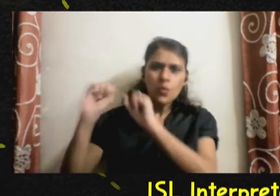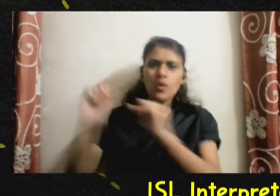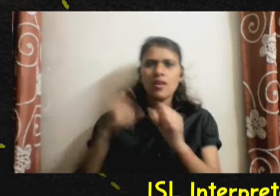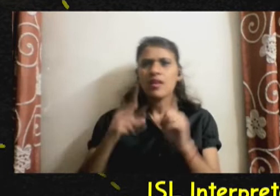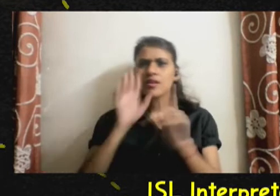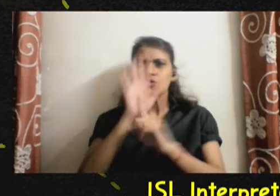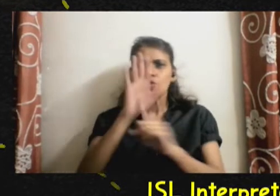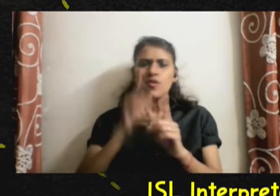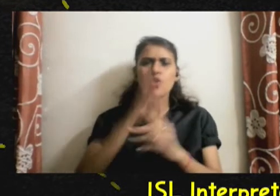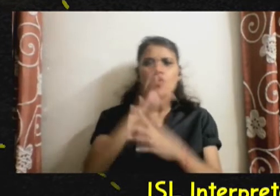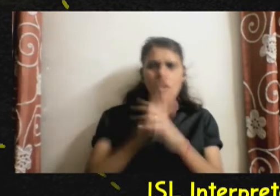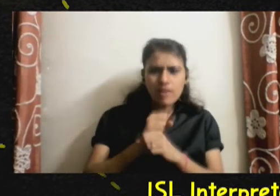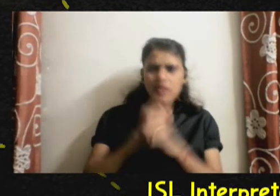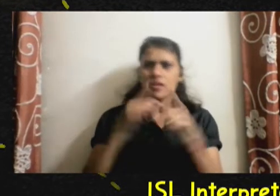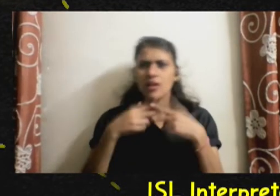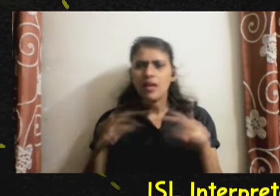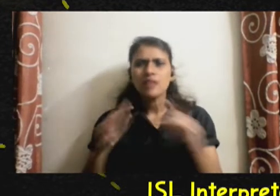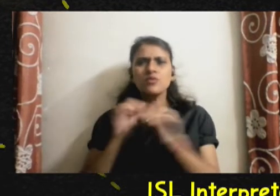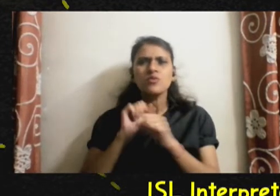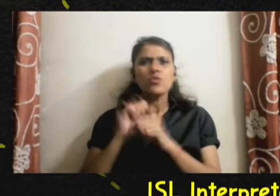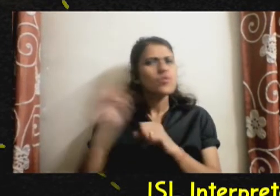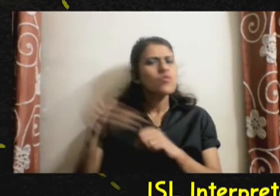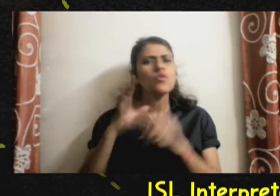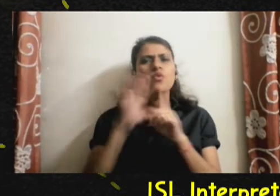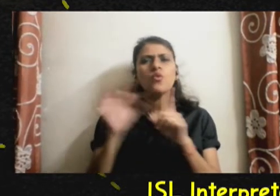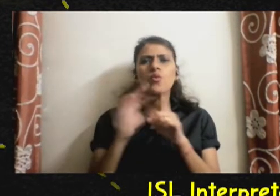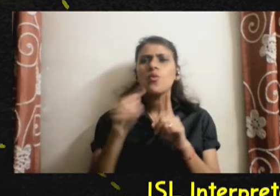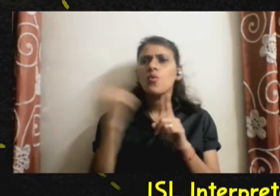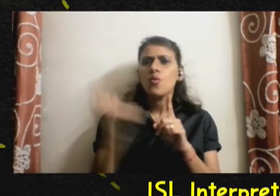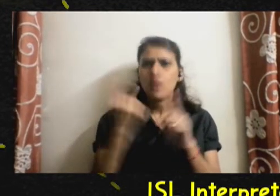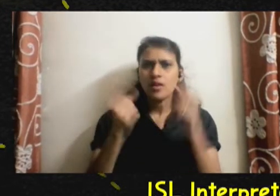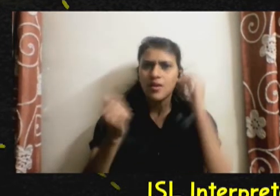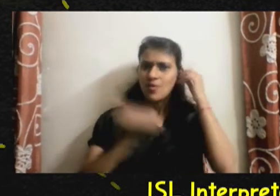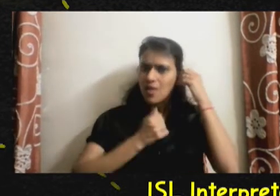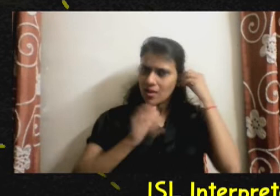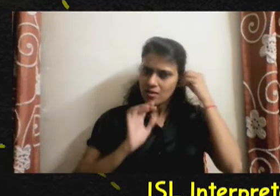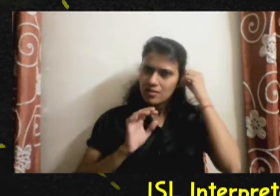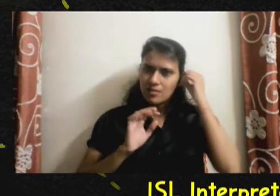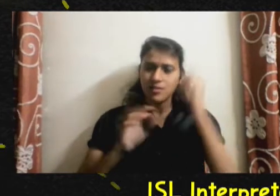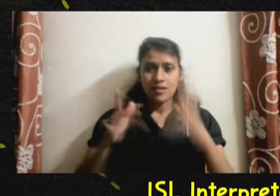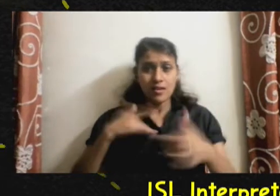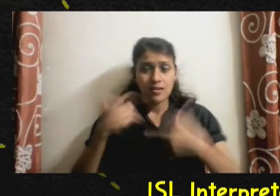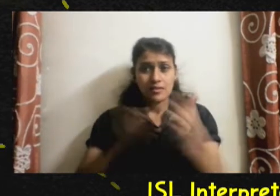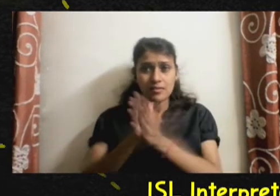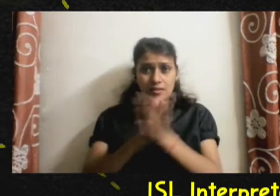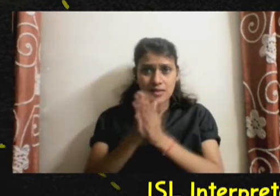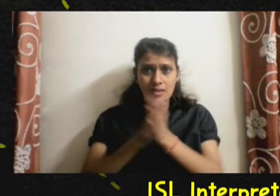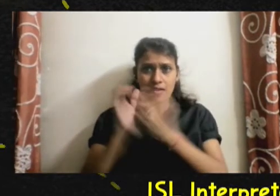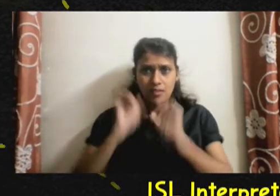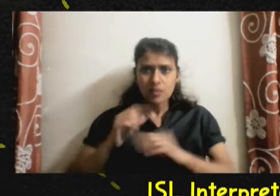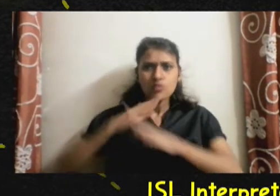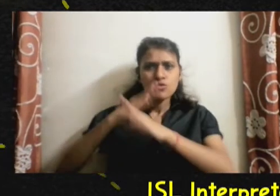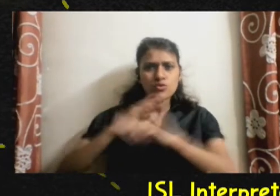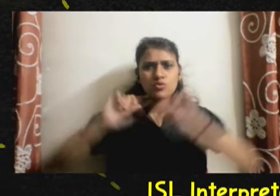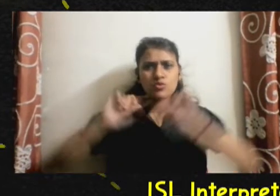and confidential. We could only do that because as an organization that was not interested in data mining and showing